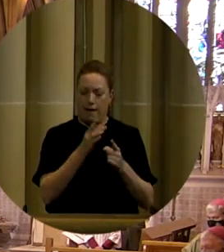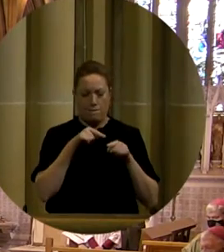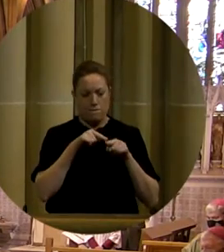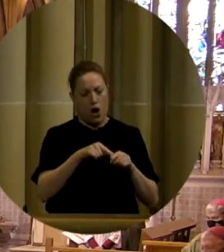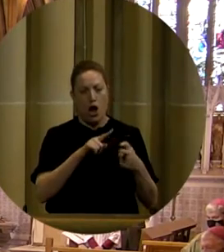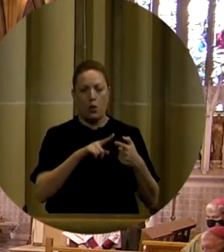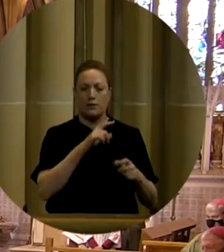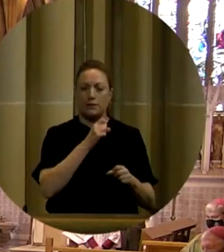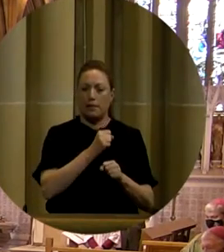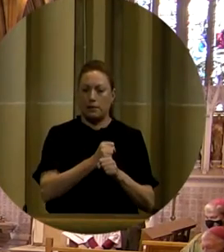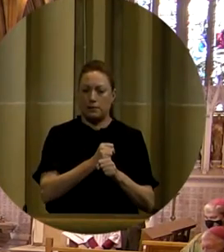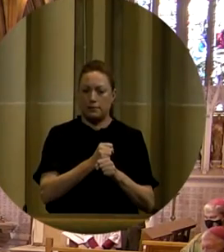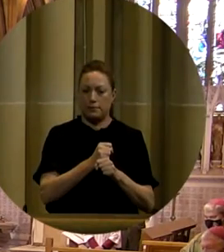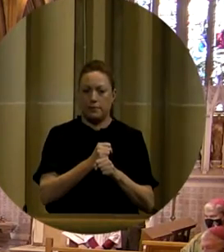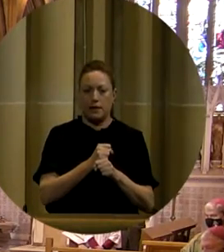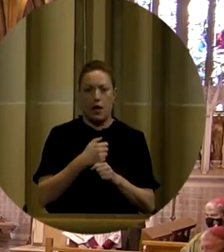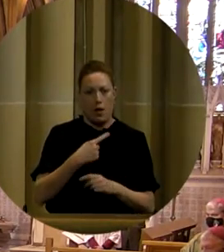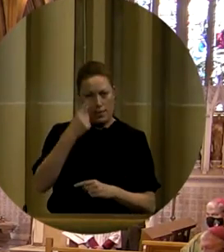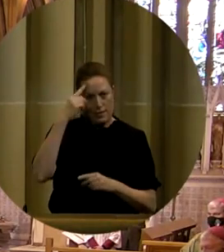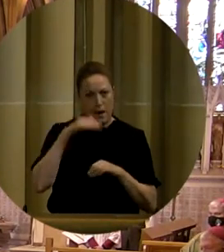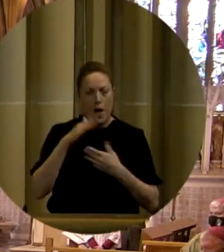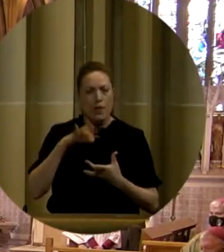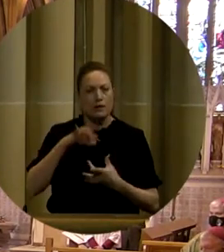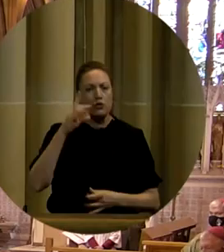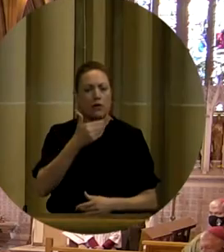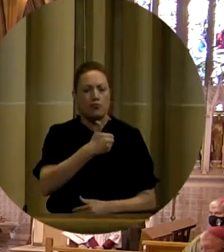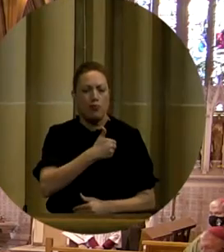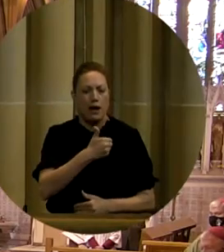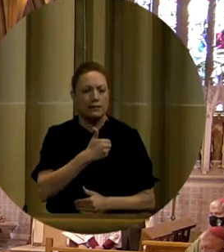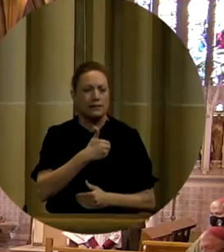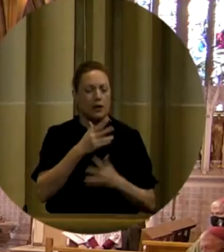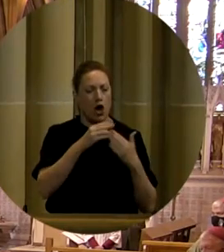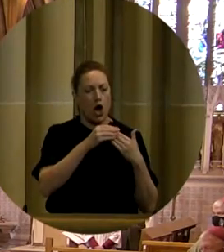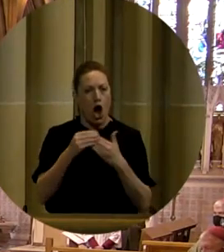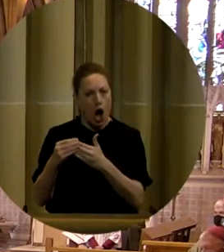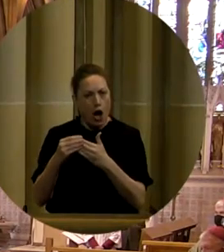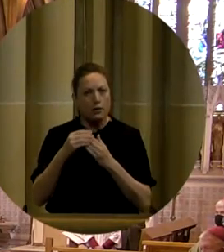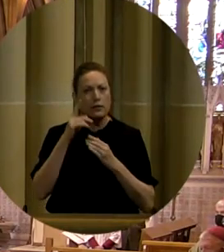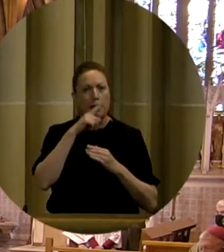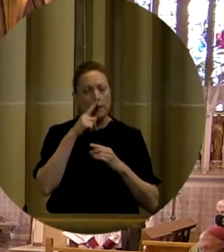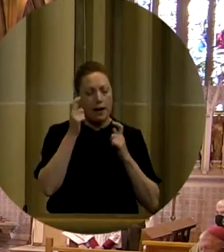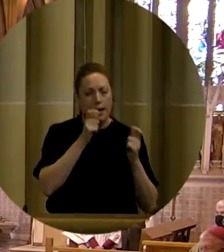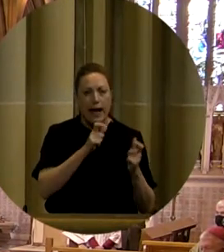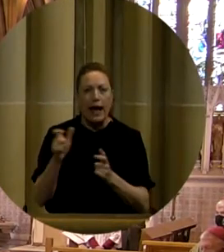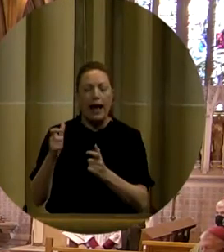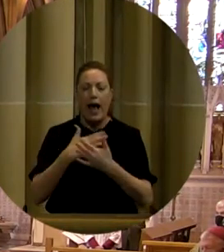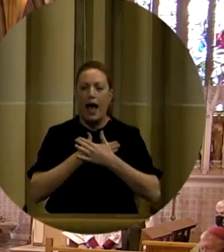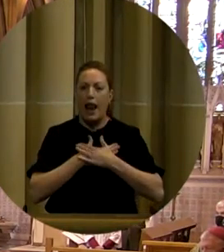and generosity, guiding those in their care to be people of love, healing, and